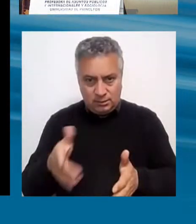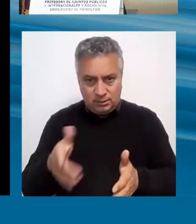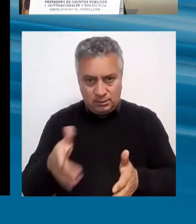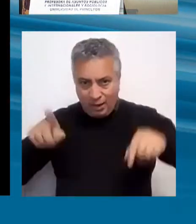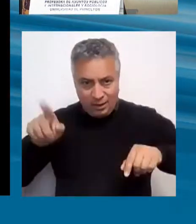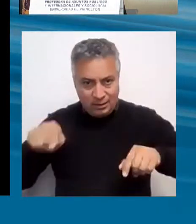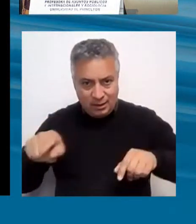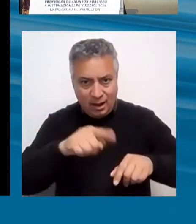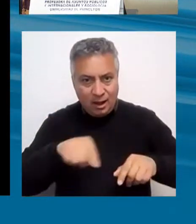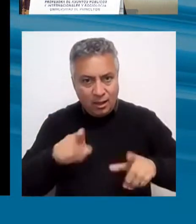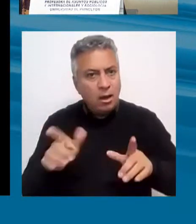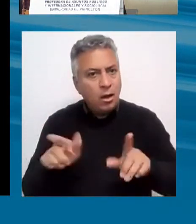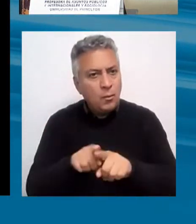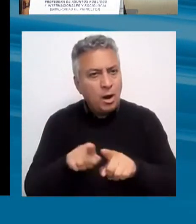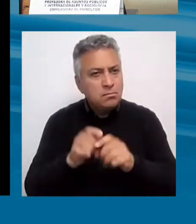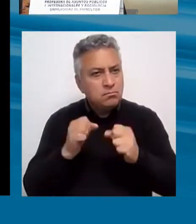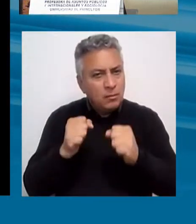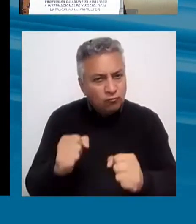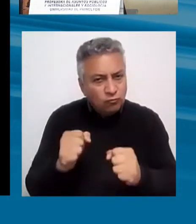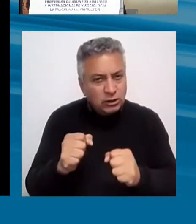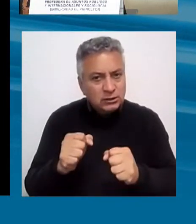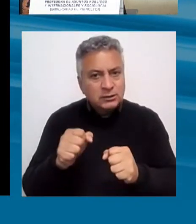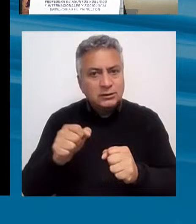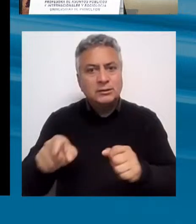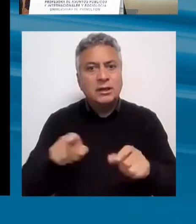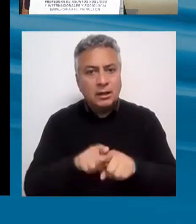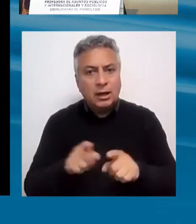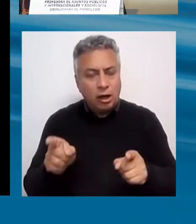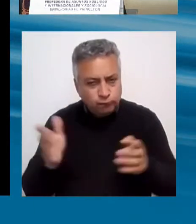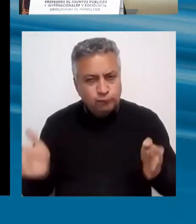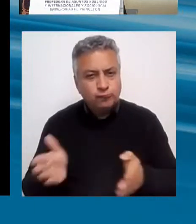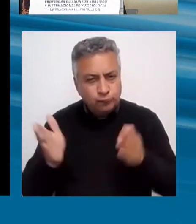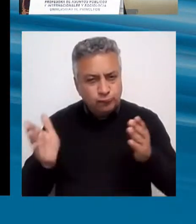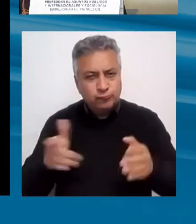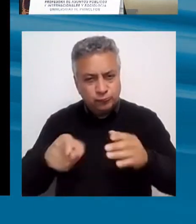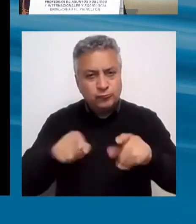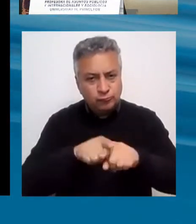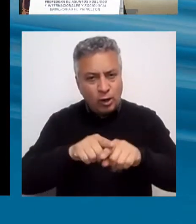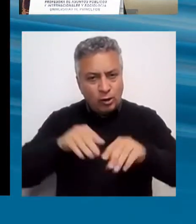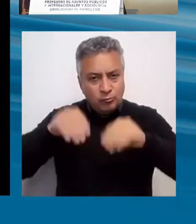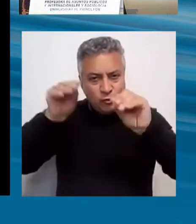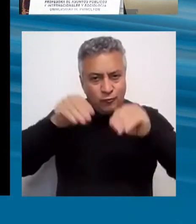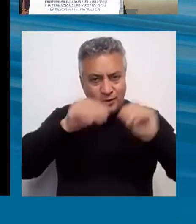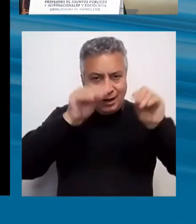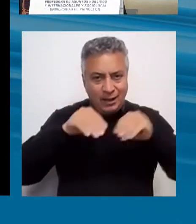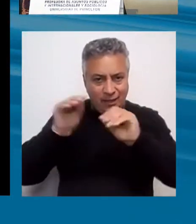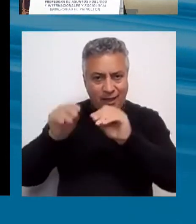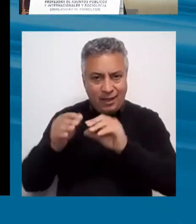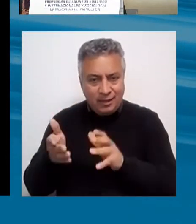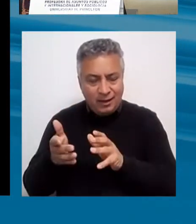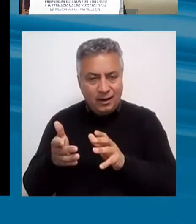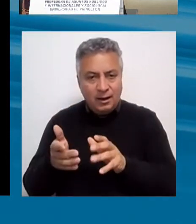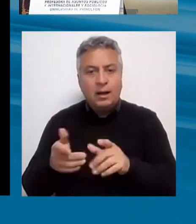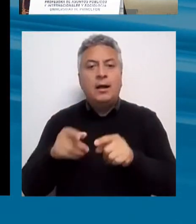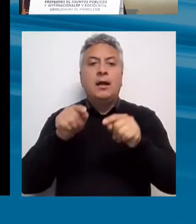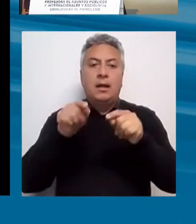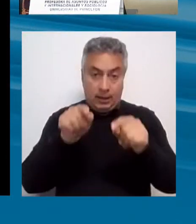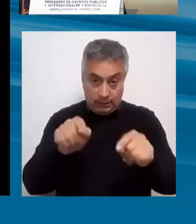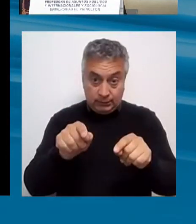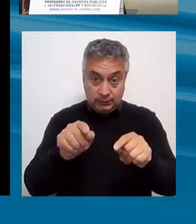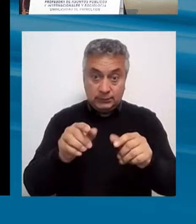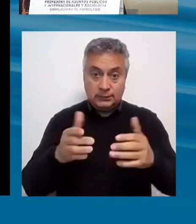make to promote mobility? Well, considering that the concept of mobility is